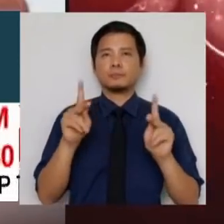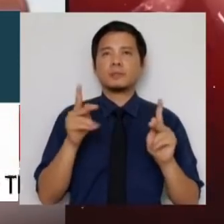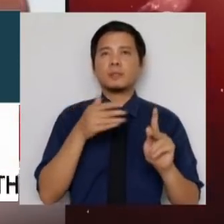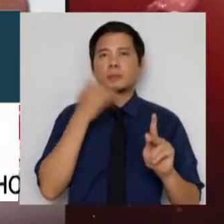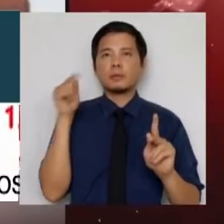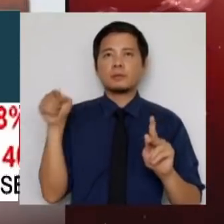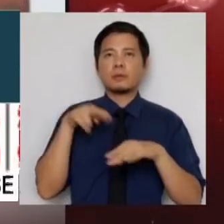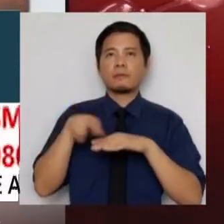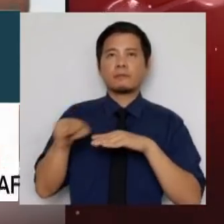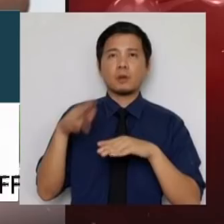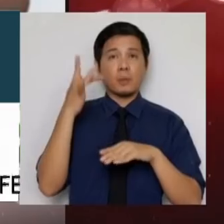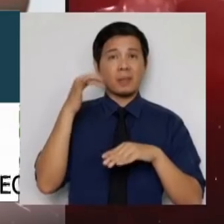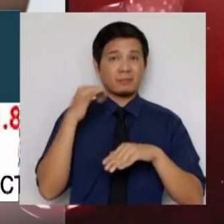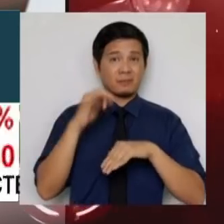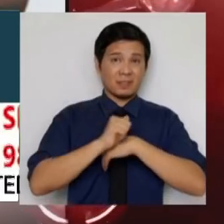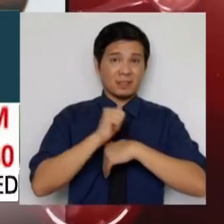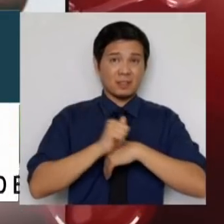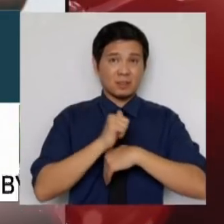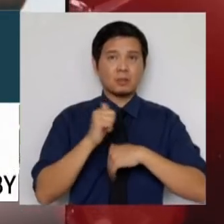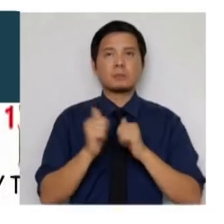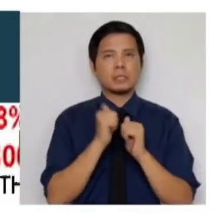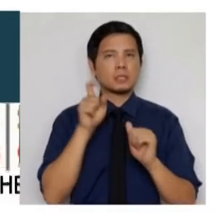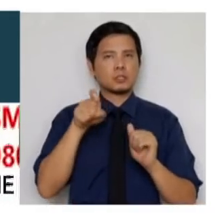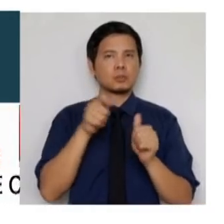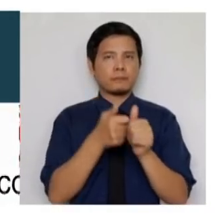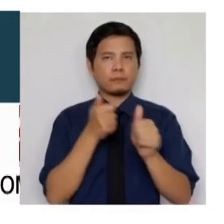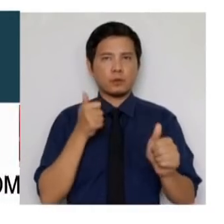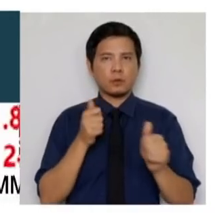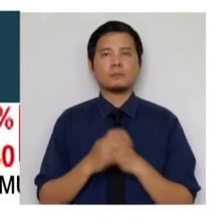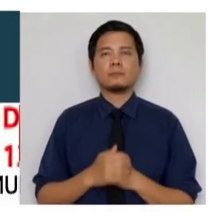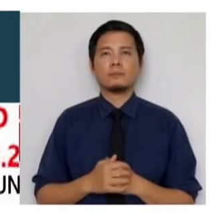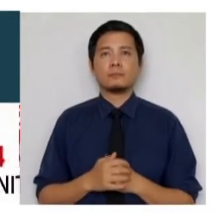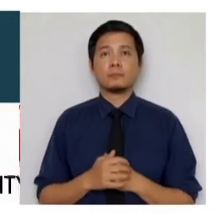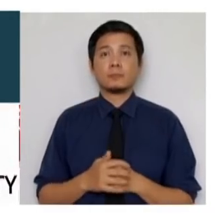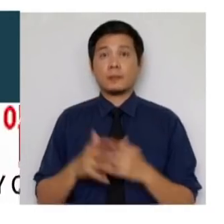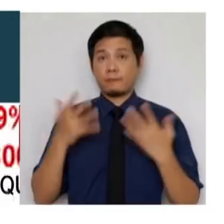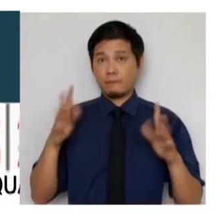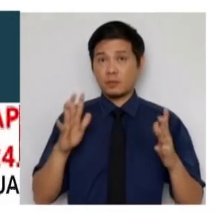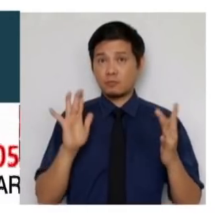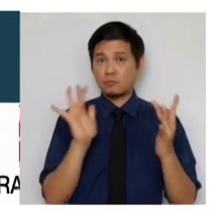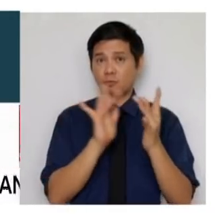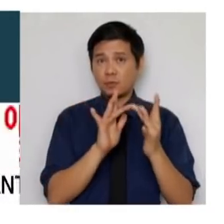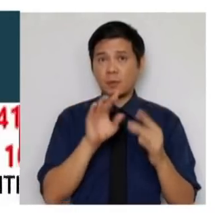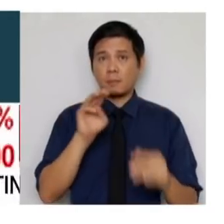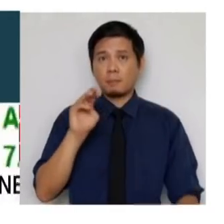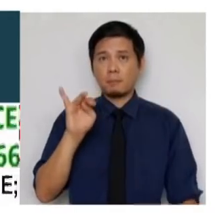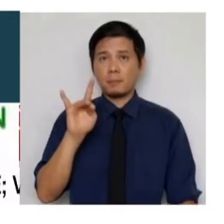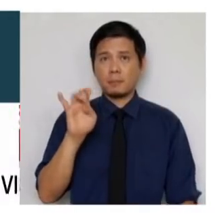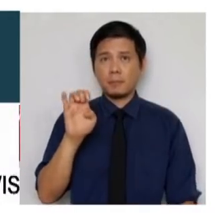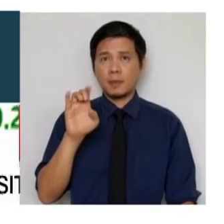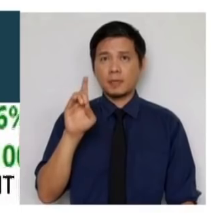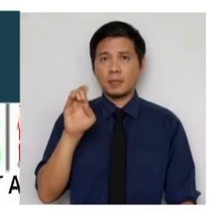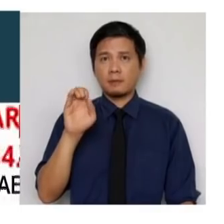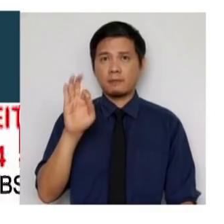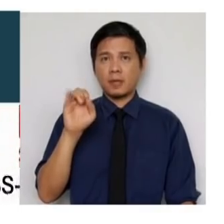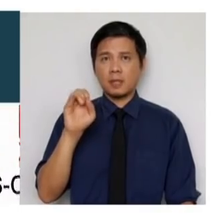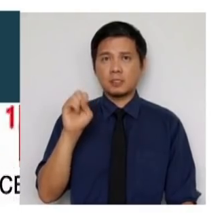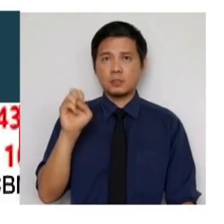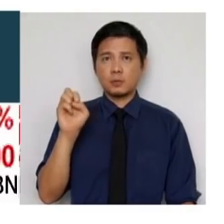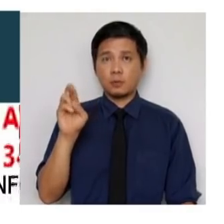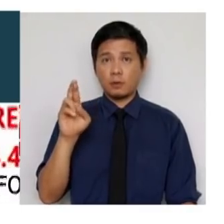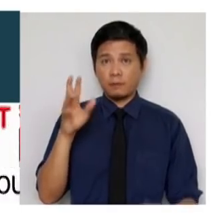risk. Have you reached out to Congressman Mike Defensor about this? Has he reached out to you about his plan